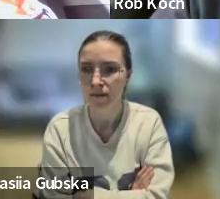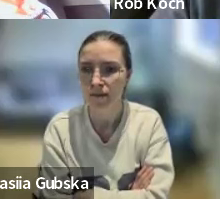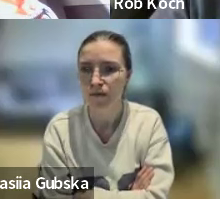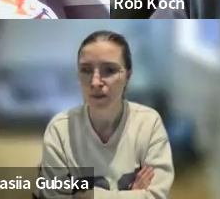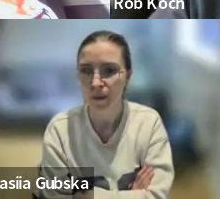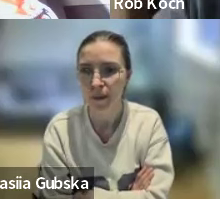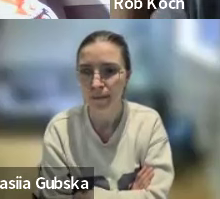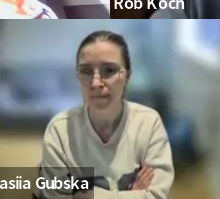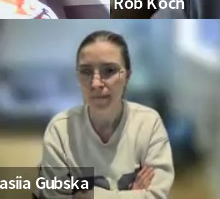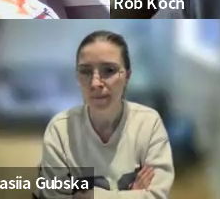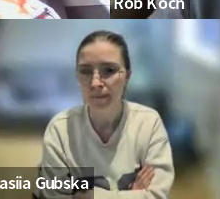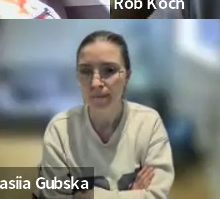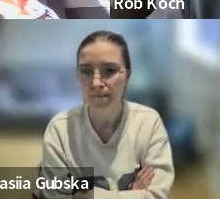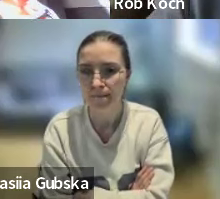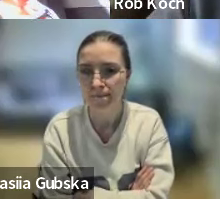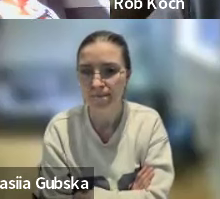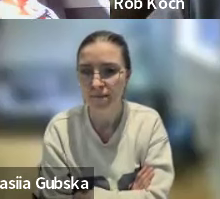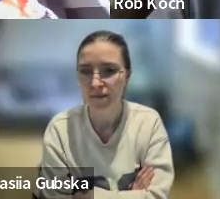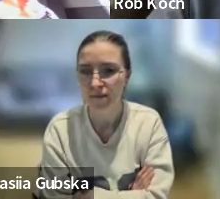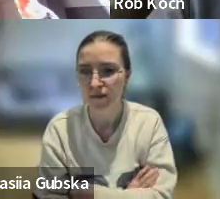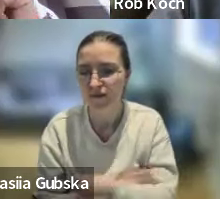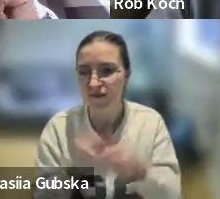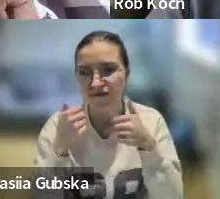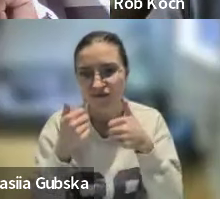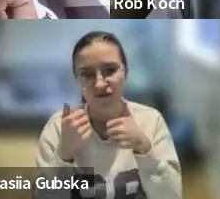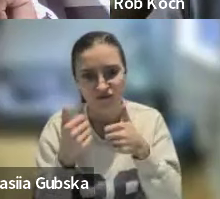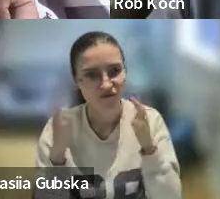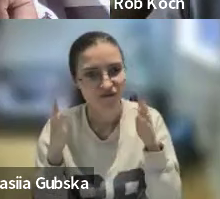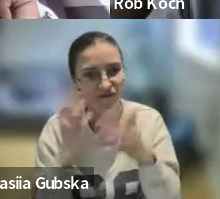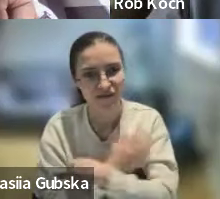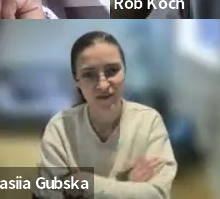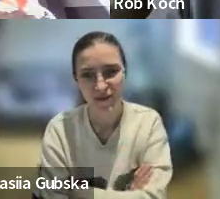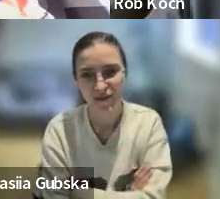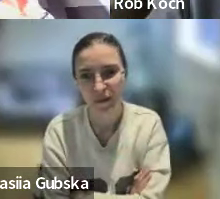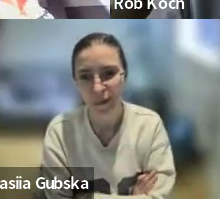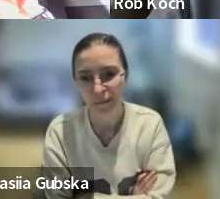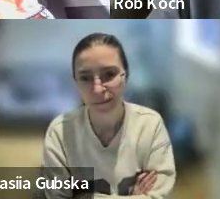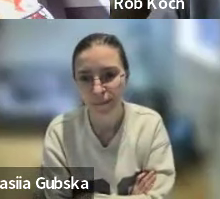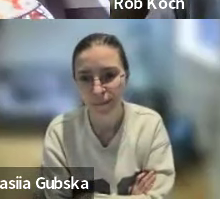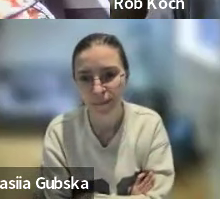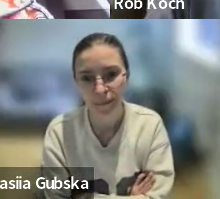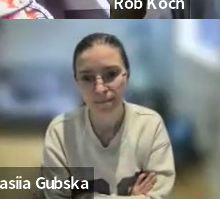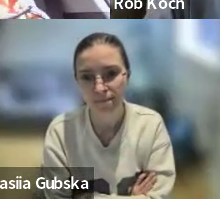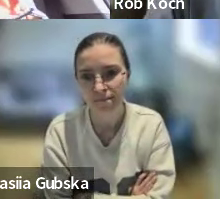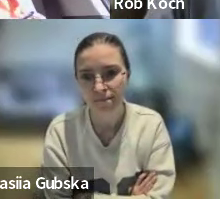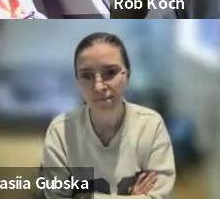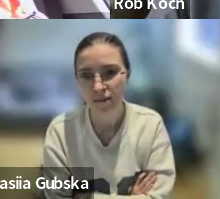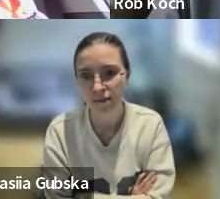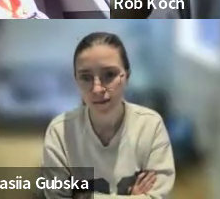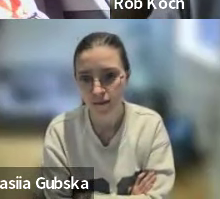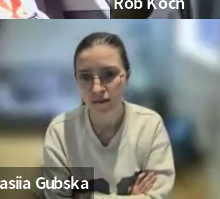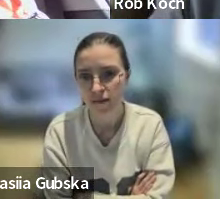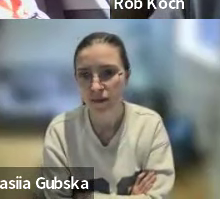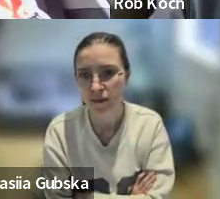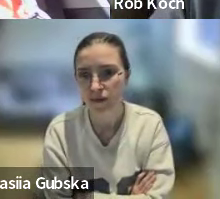So I did not have an interpreter with me, but I was able to show my experience through my skill set. I wish